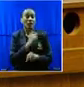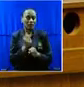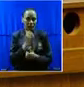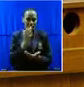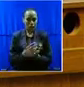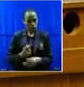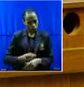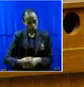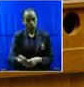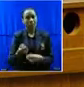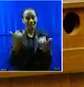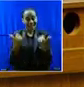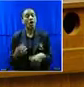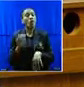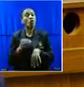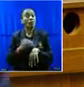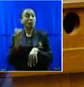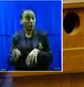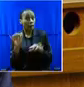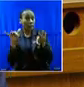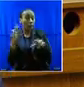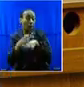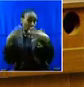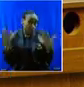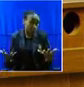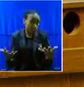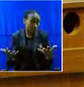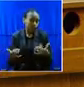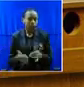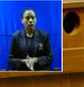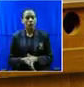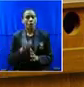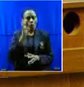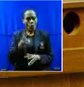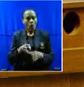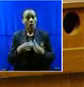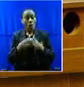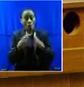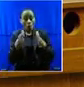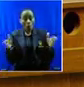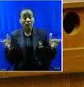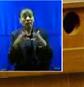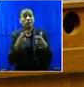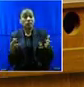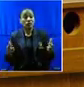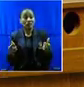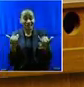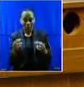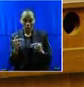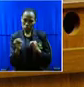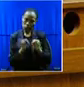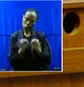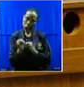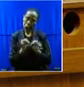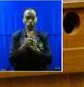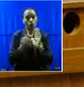immediate need right now. We are going to expand our natural resource management programs